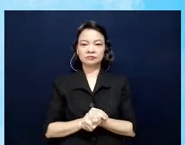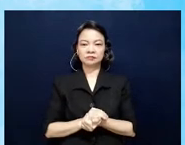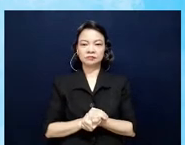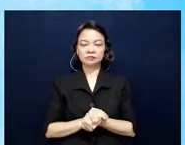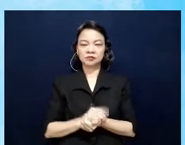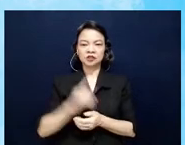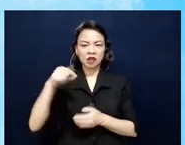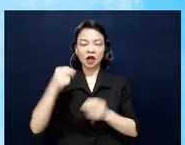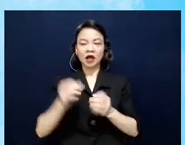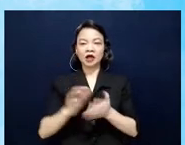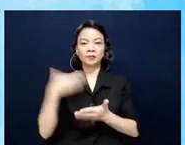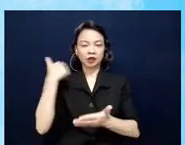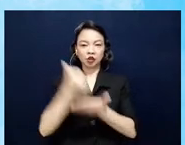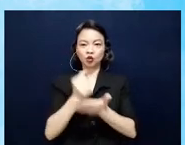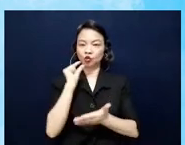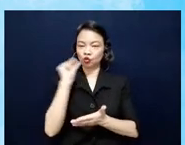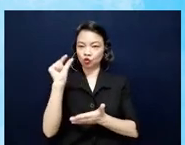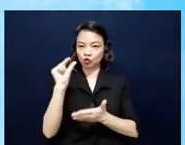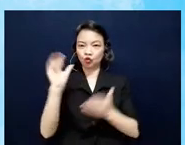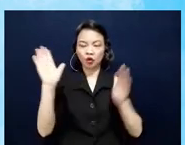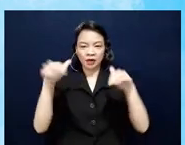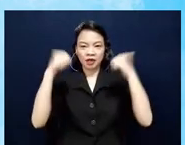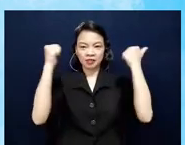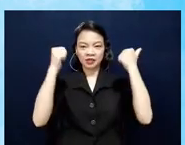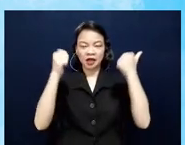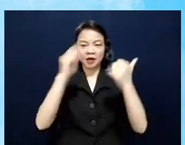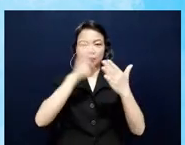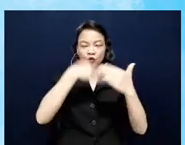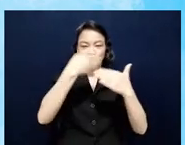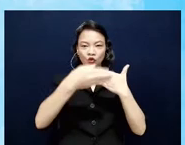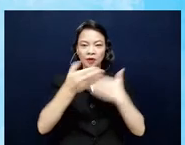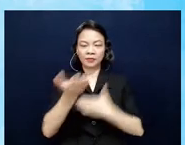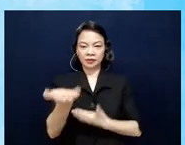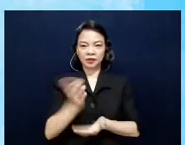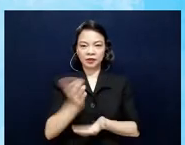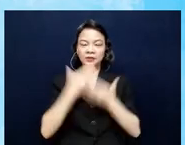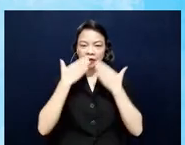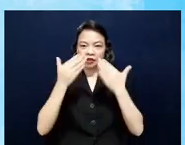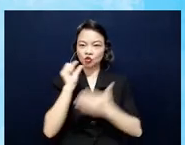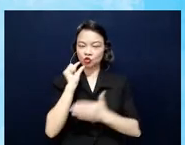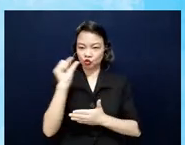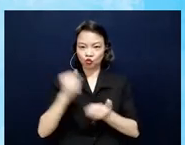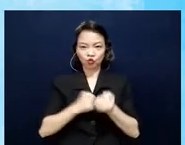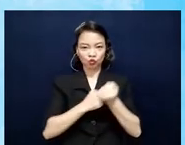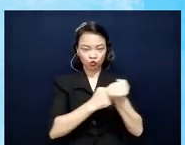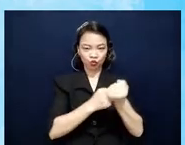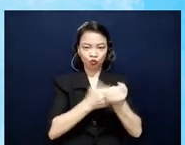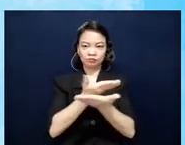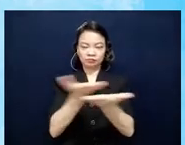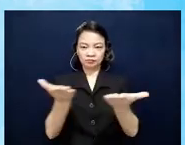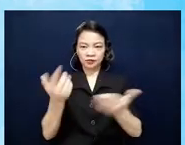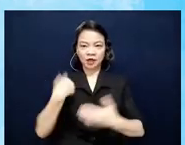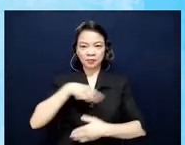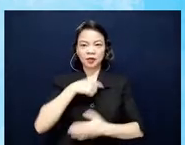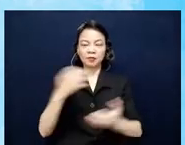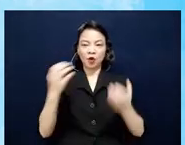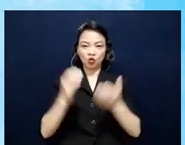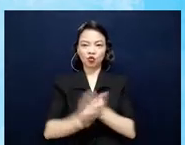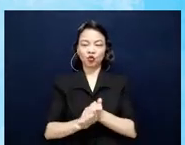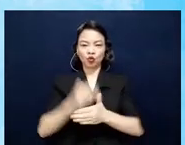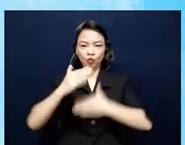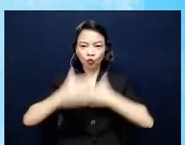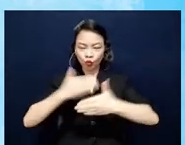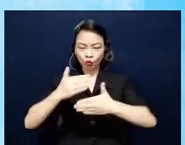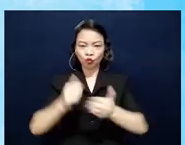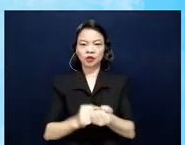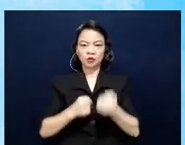Thank you for your support and guidance. We look forward to continued partnership to support the health and prosperity of Indonesia.